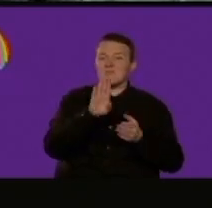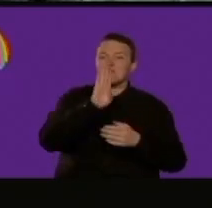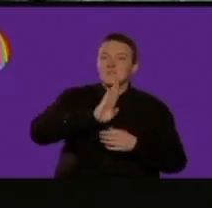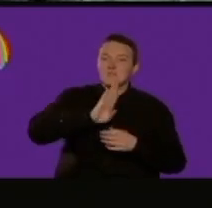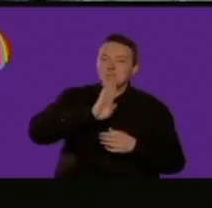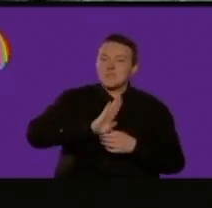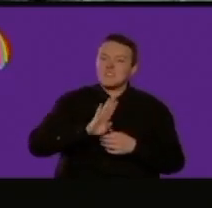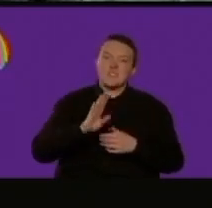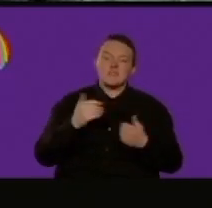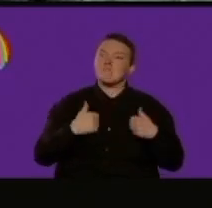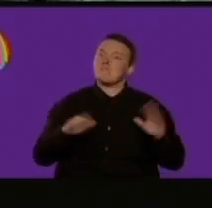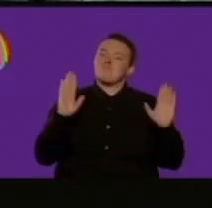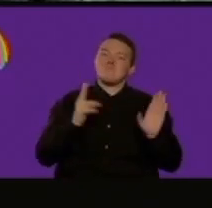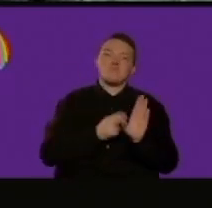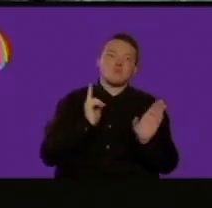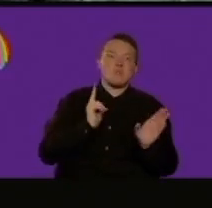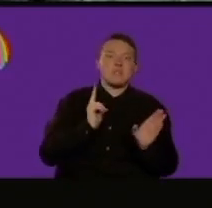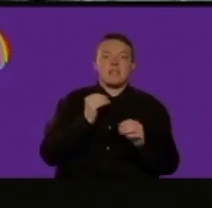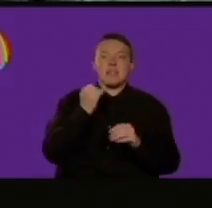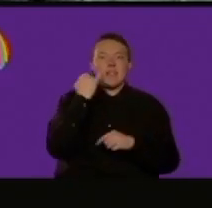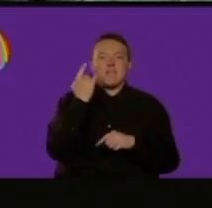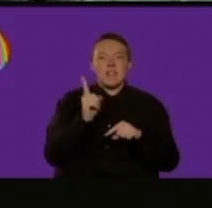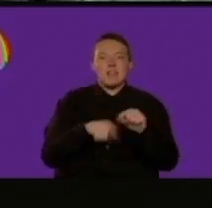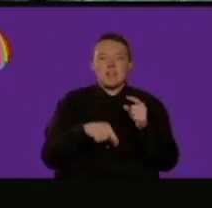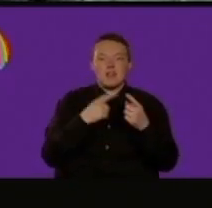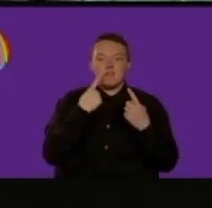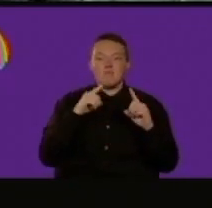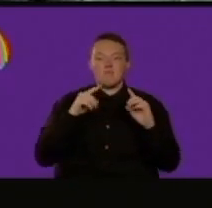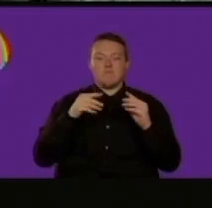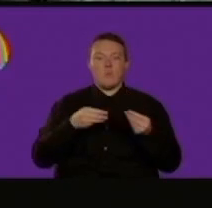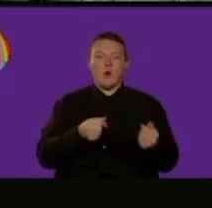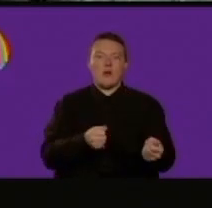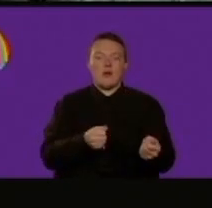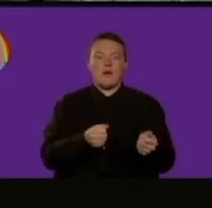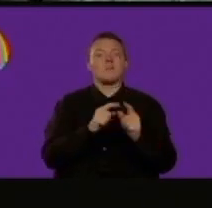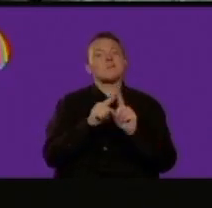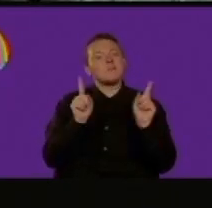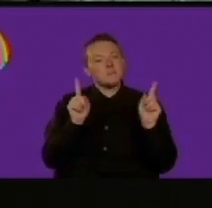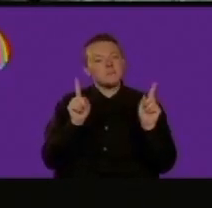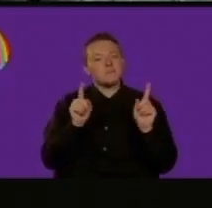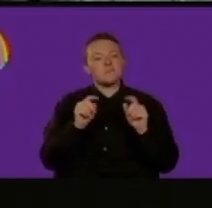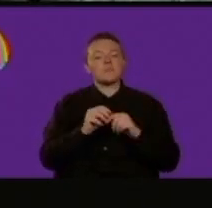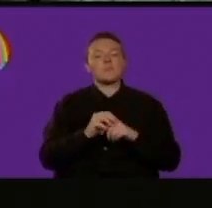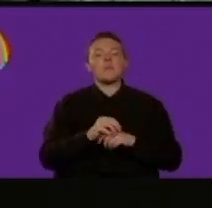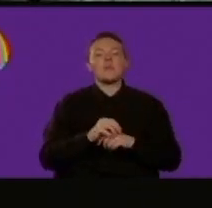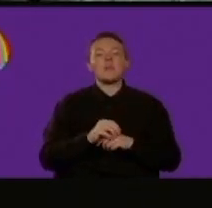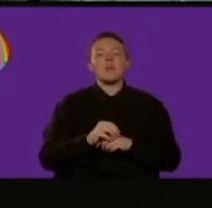Yes. I can't hear it though. Give me a second.